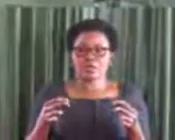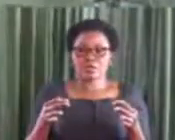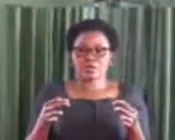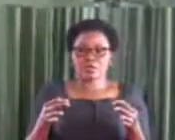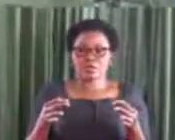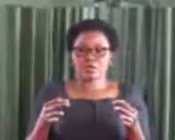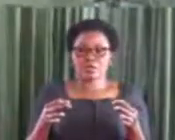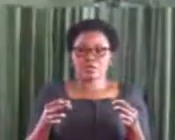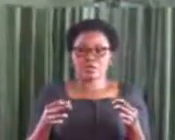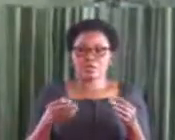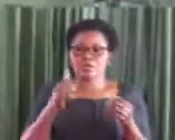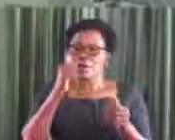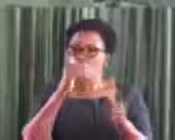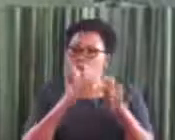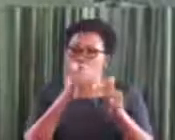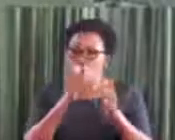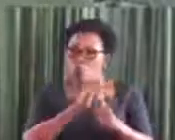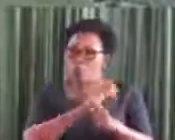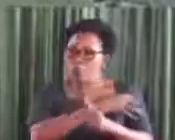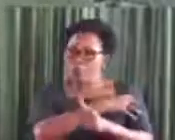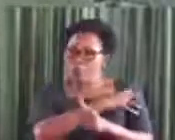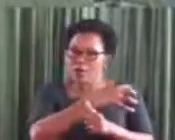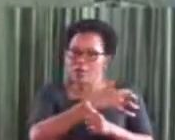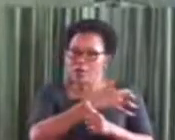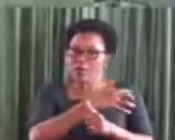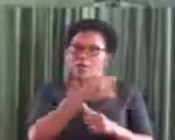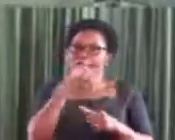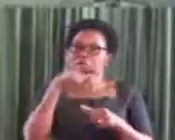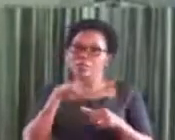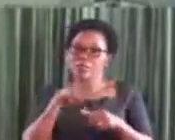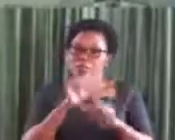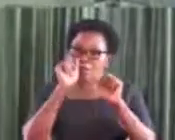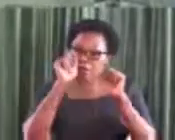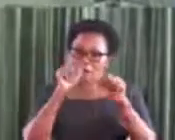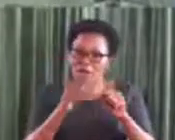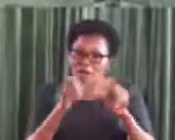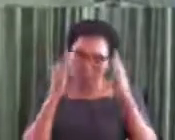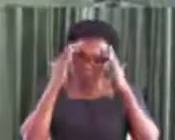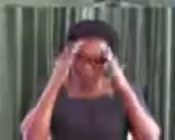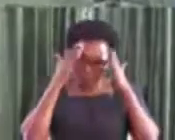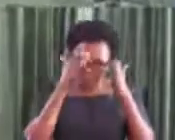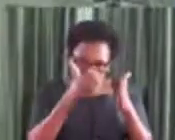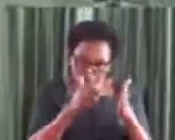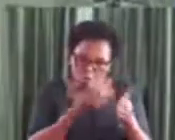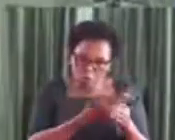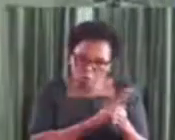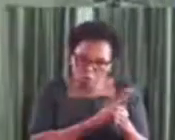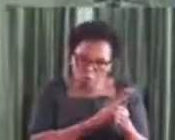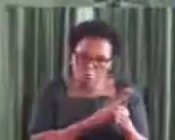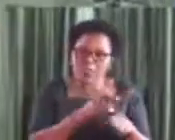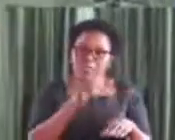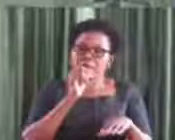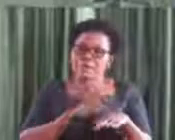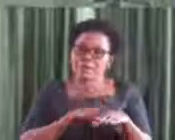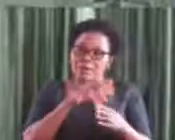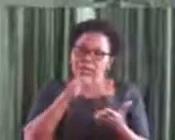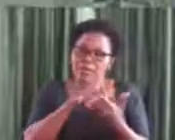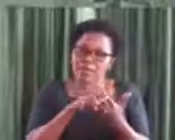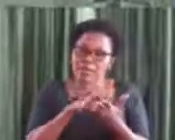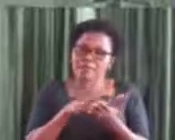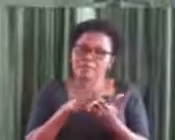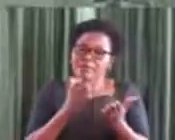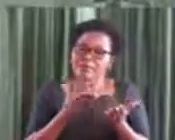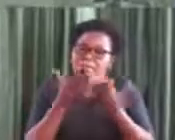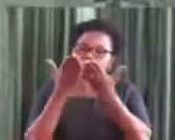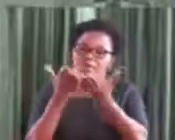which jurisdiction it will concern itself with when a matter is brought before